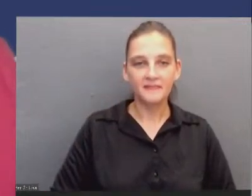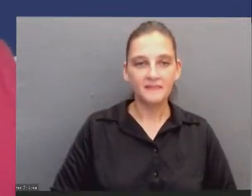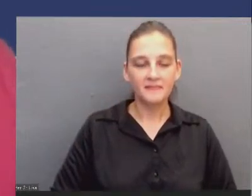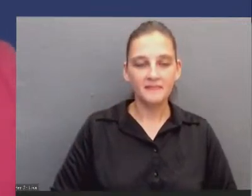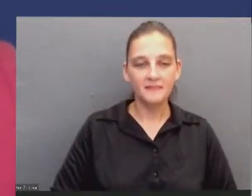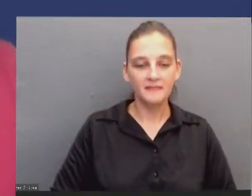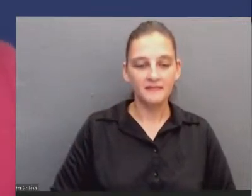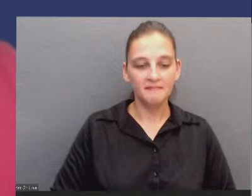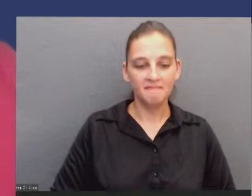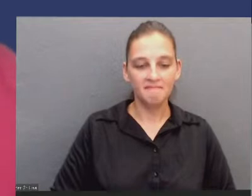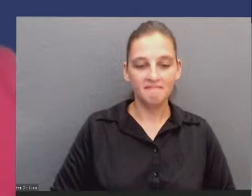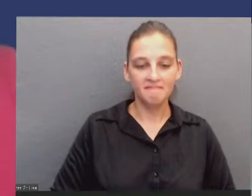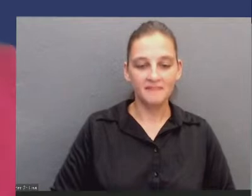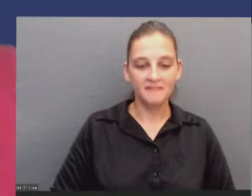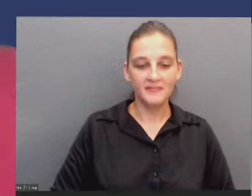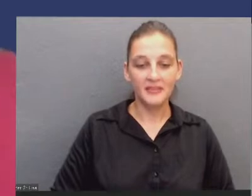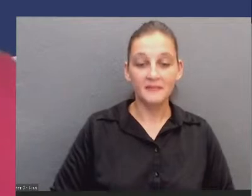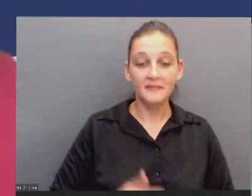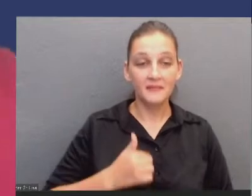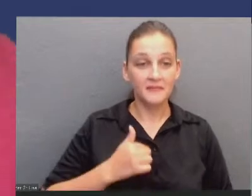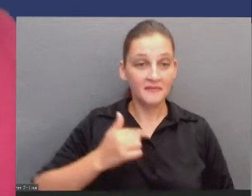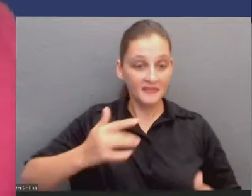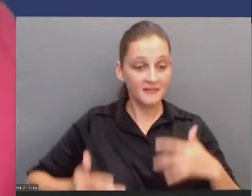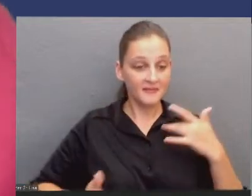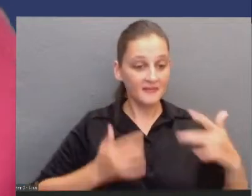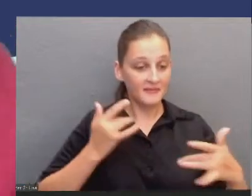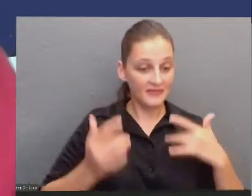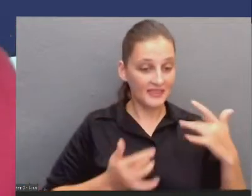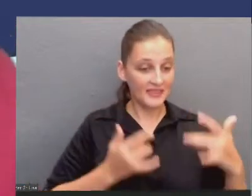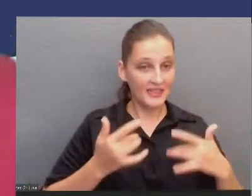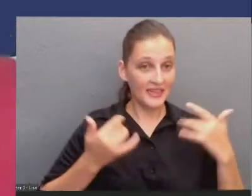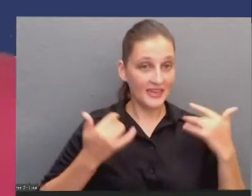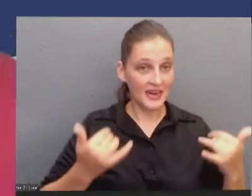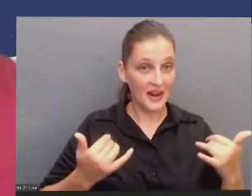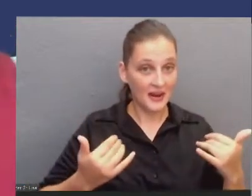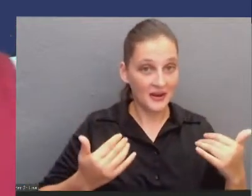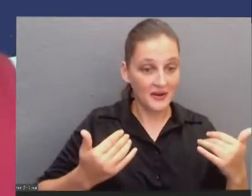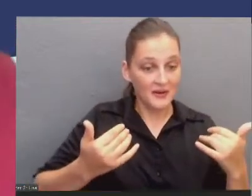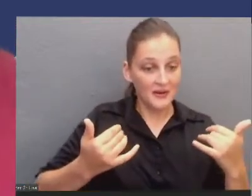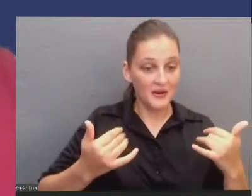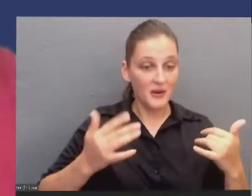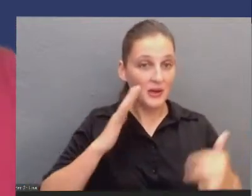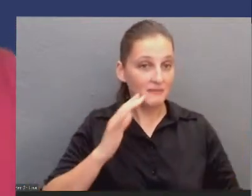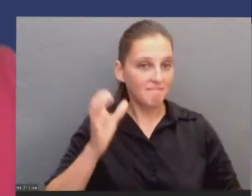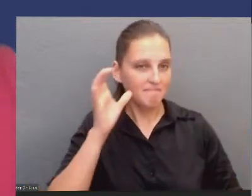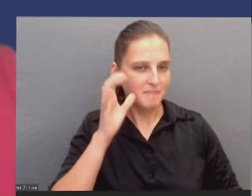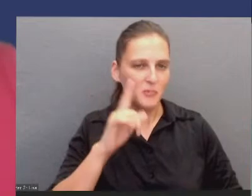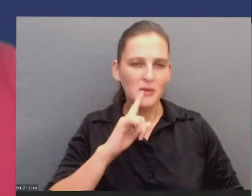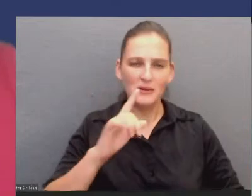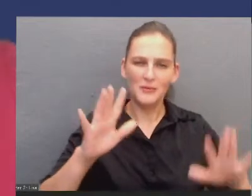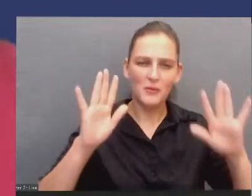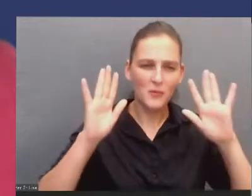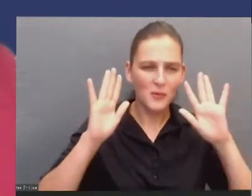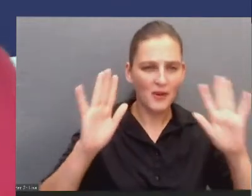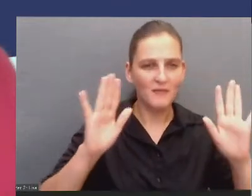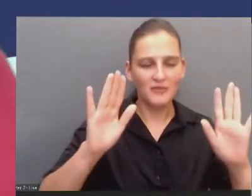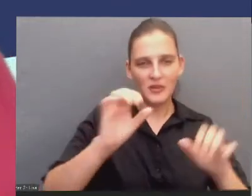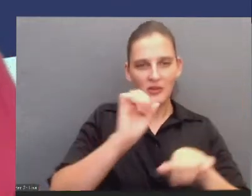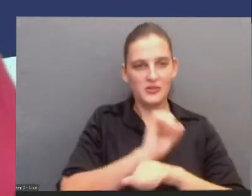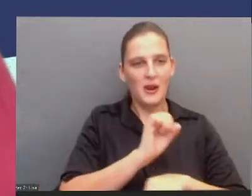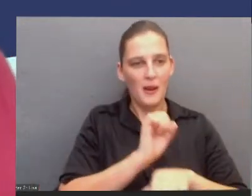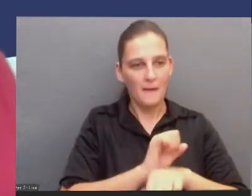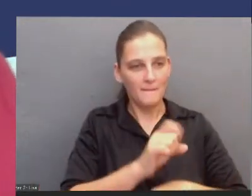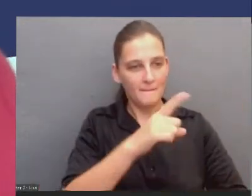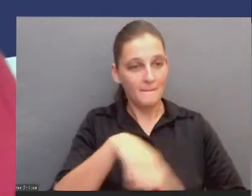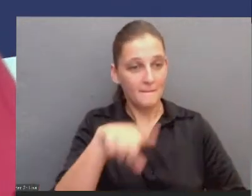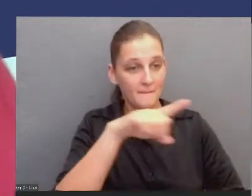excited for us to get to the details, the amazing and outstanding job the task